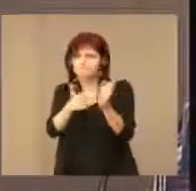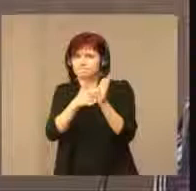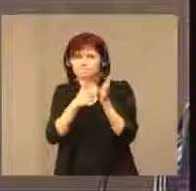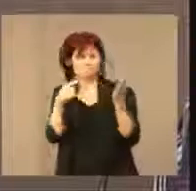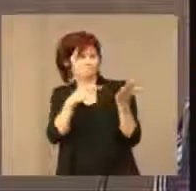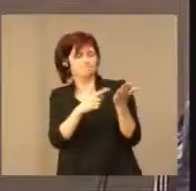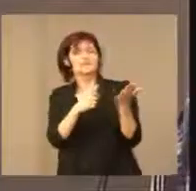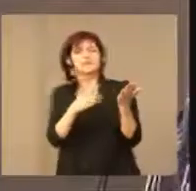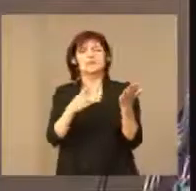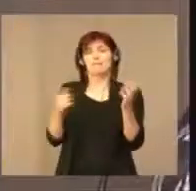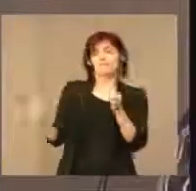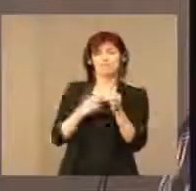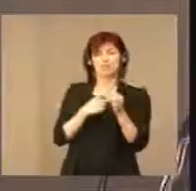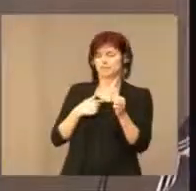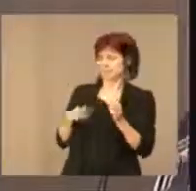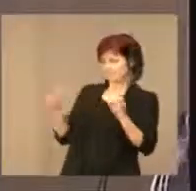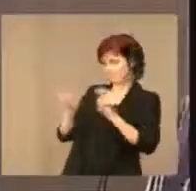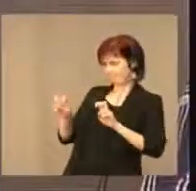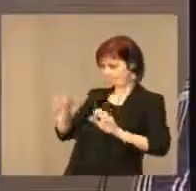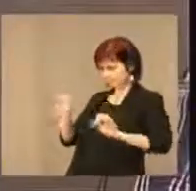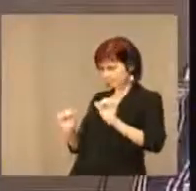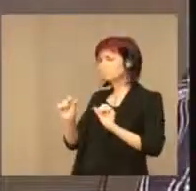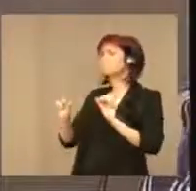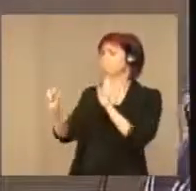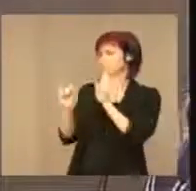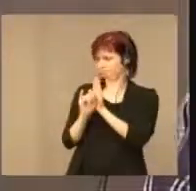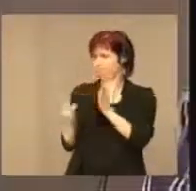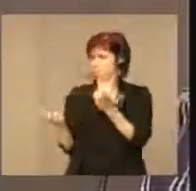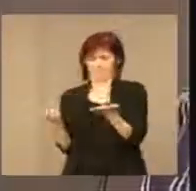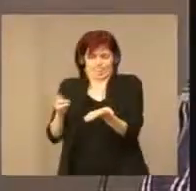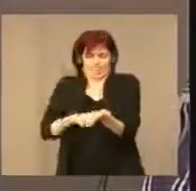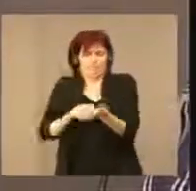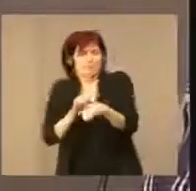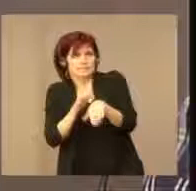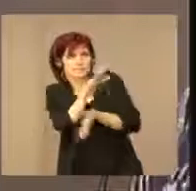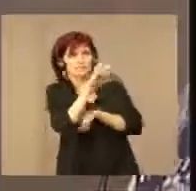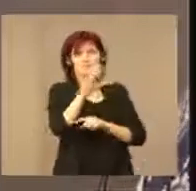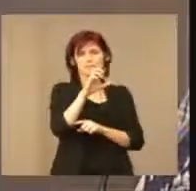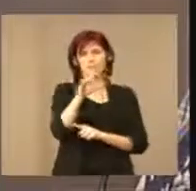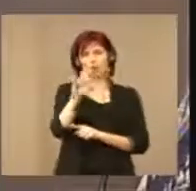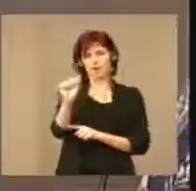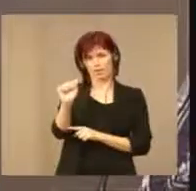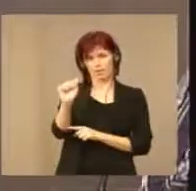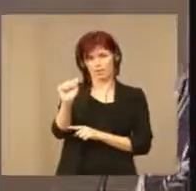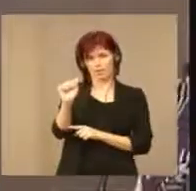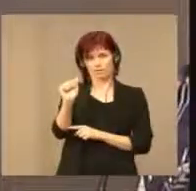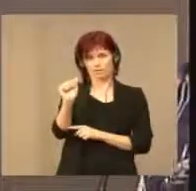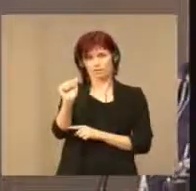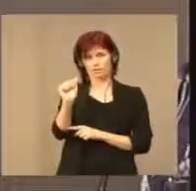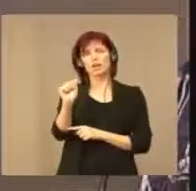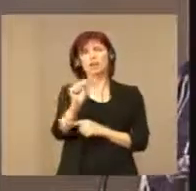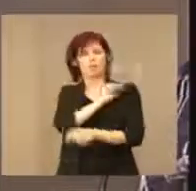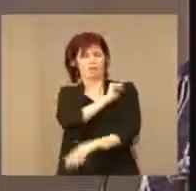to provide an assessment and send that to the Canada Revenue Agency for